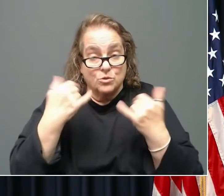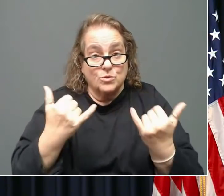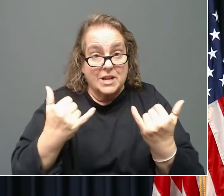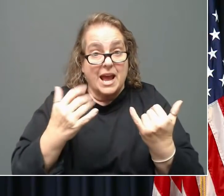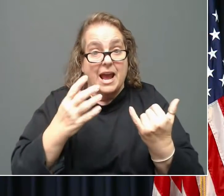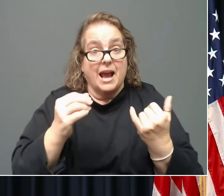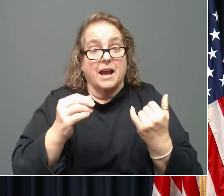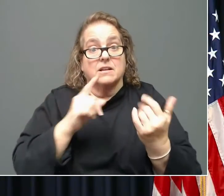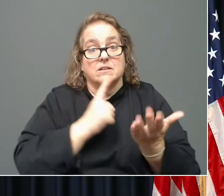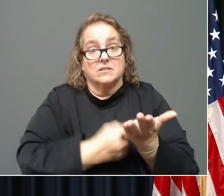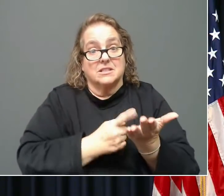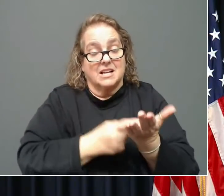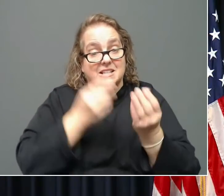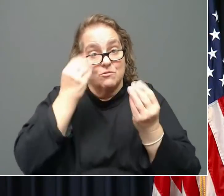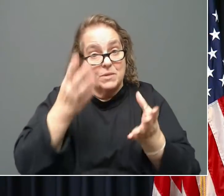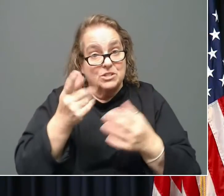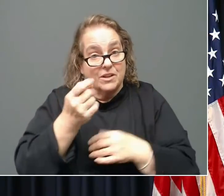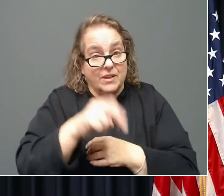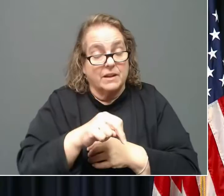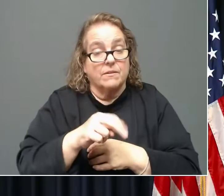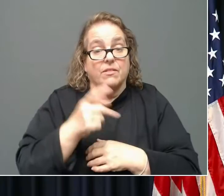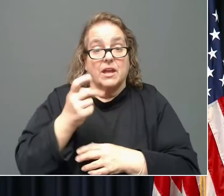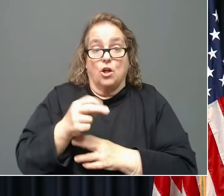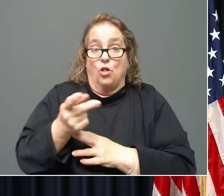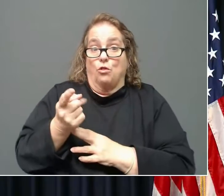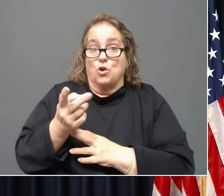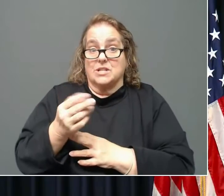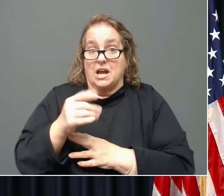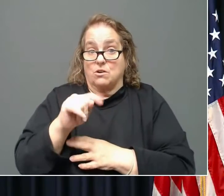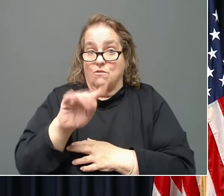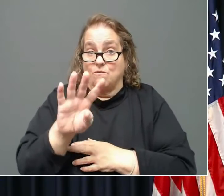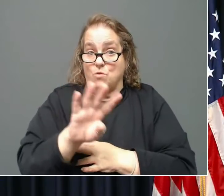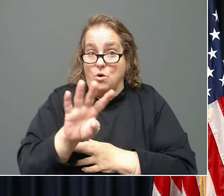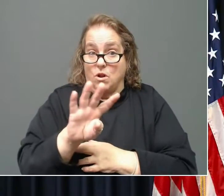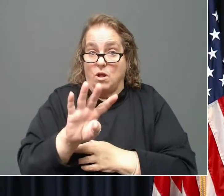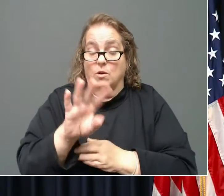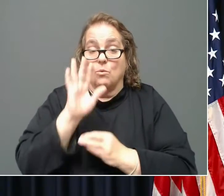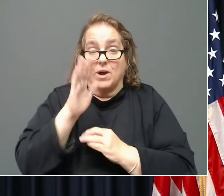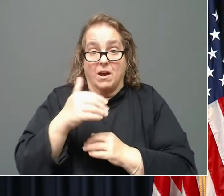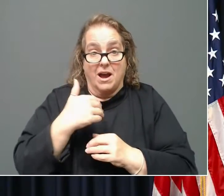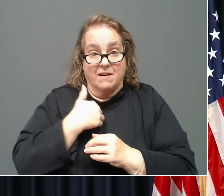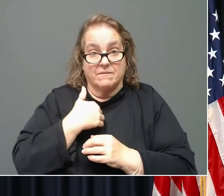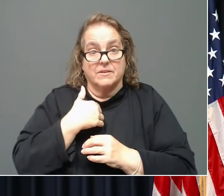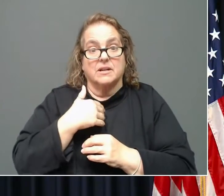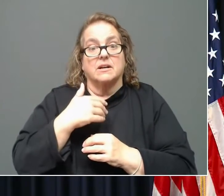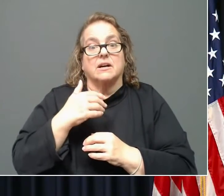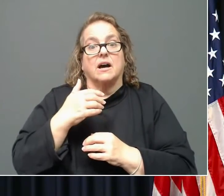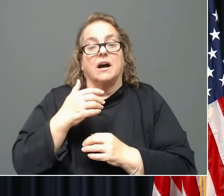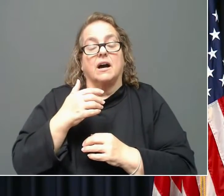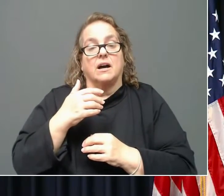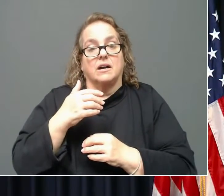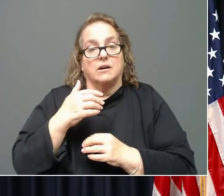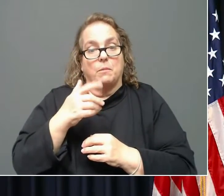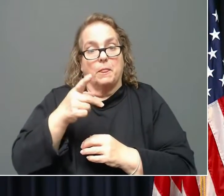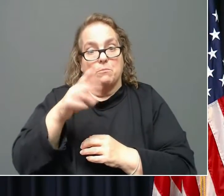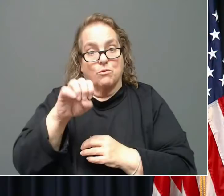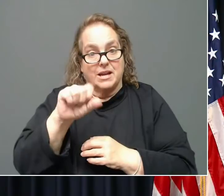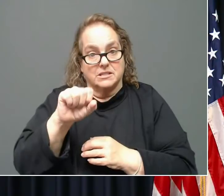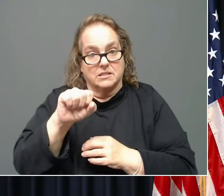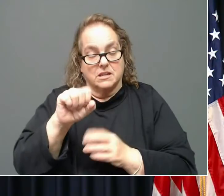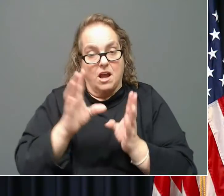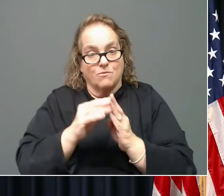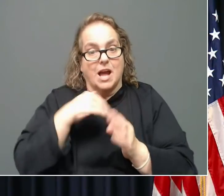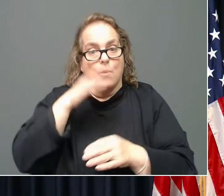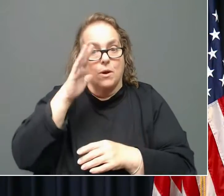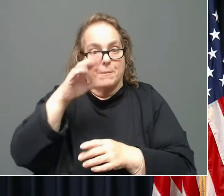then. Then on Thursday at 4, we're also going to be live. I'll be in Murray and Callaway County